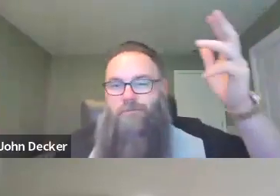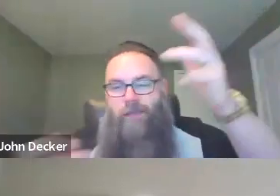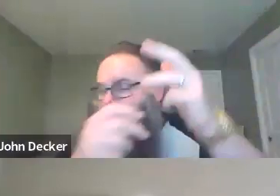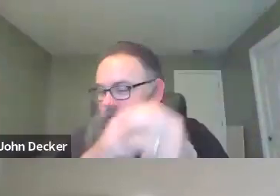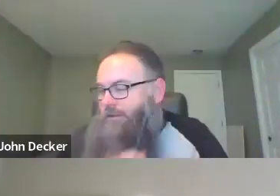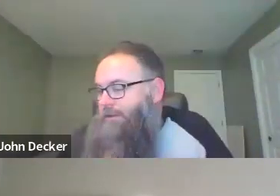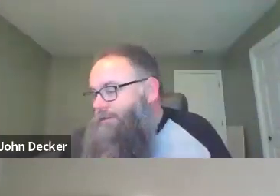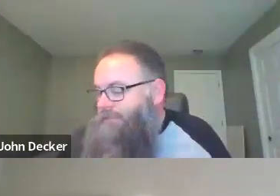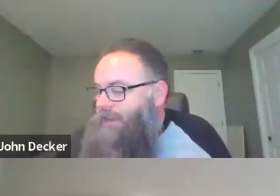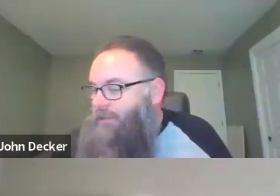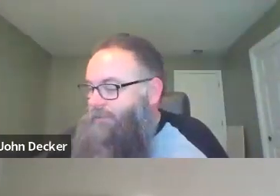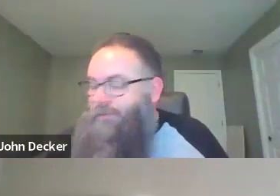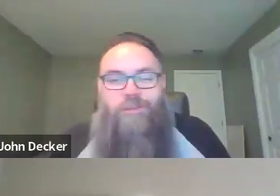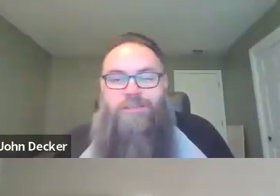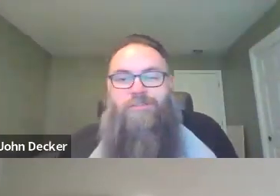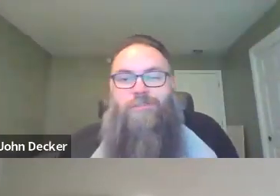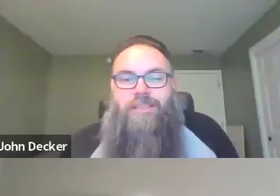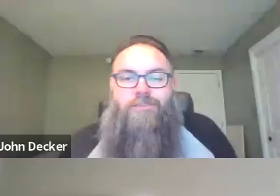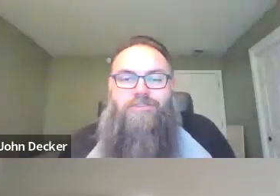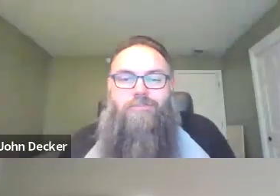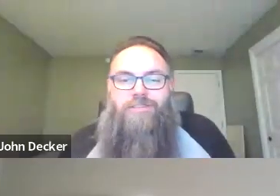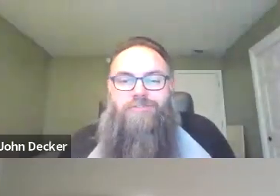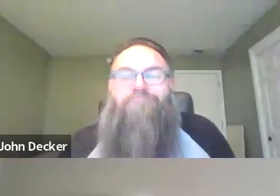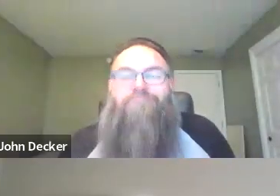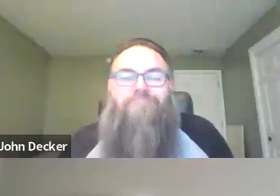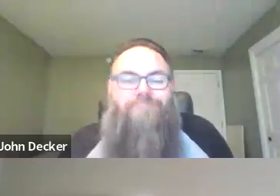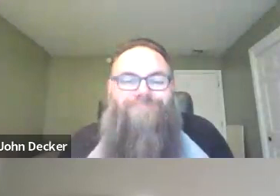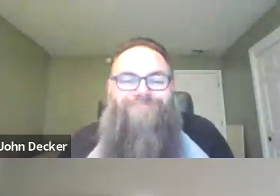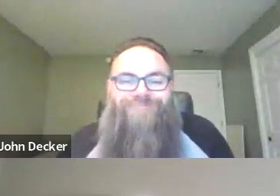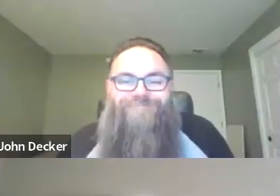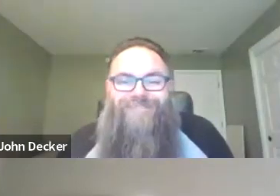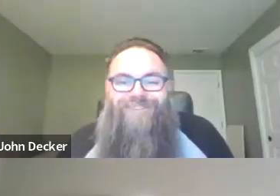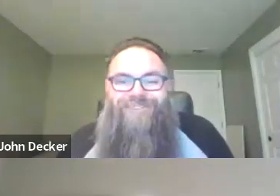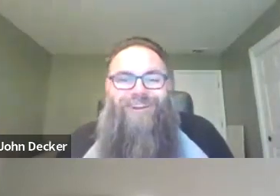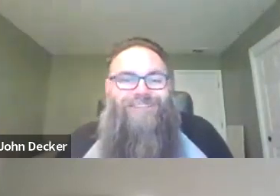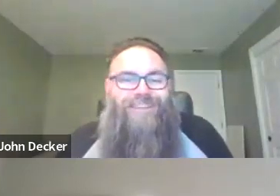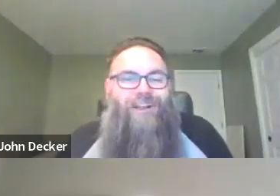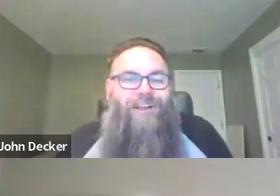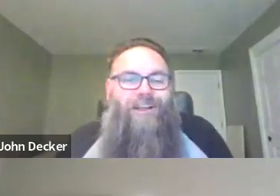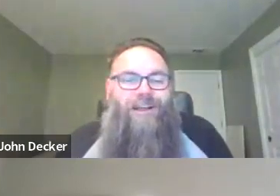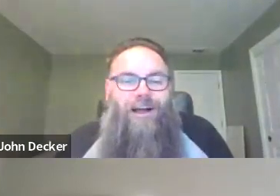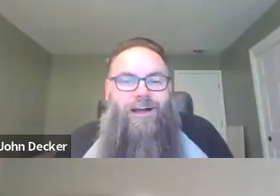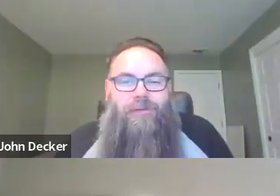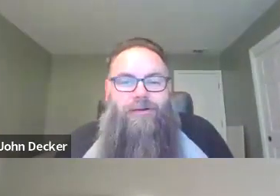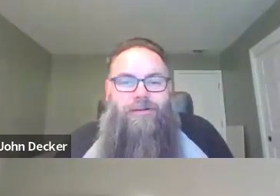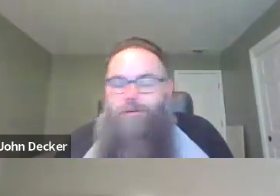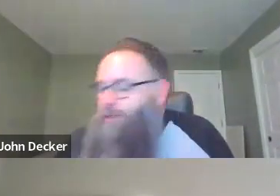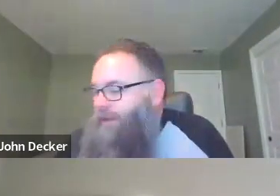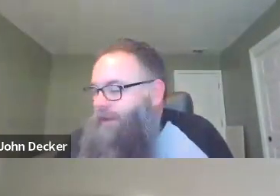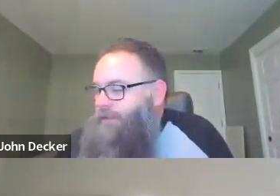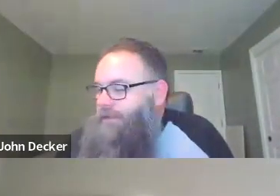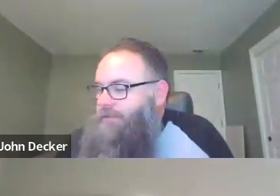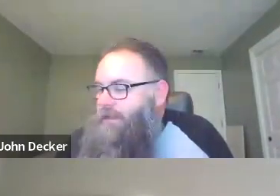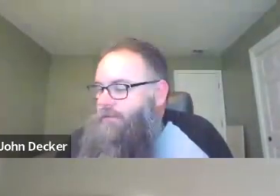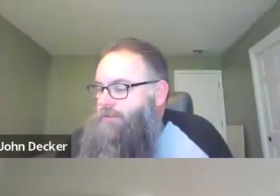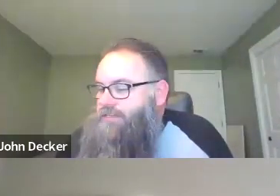if you'd like. We're going to be talking about a few other things here, Yeah, but very thank you so interesting. much. Thank you so much, John, and everybody. Right on. Take care. All right.